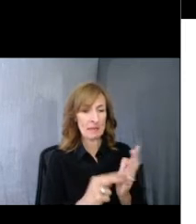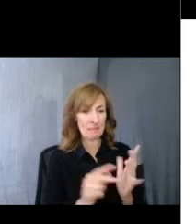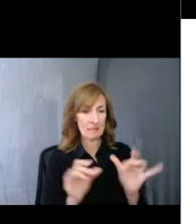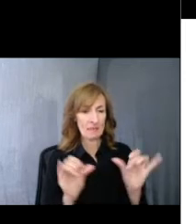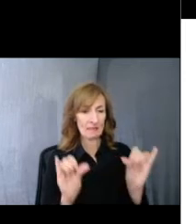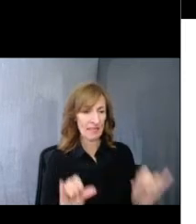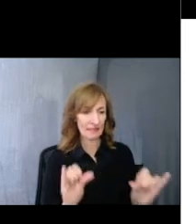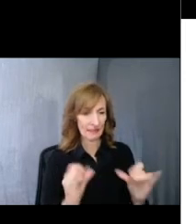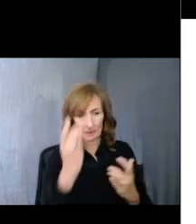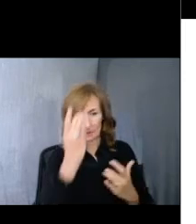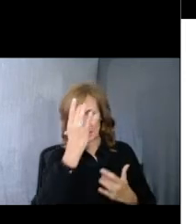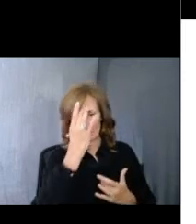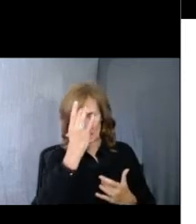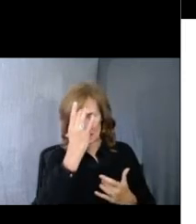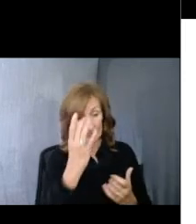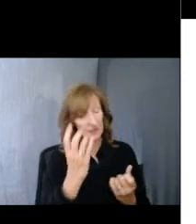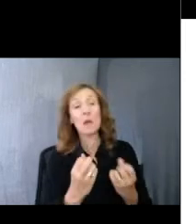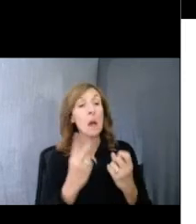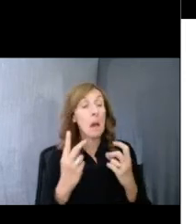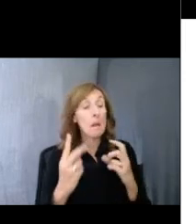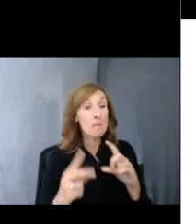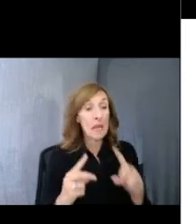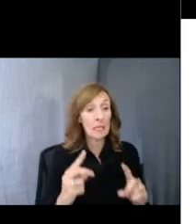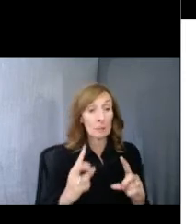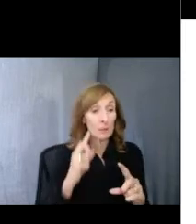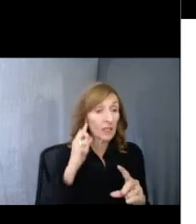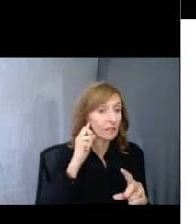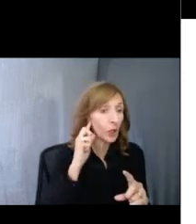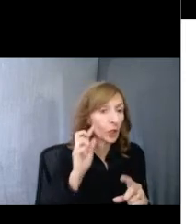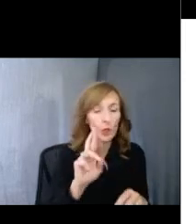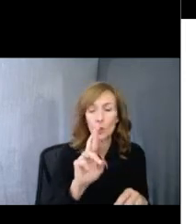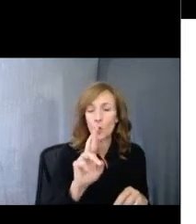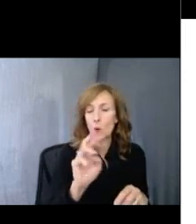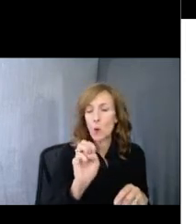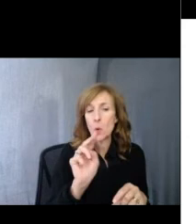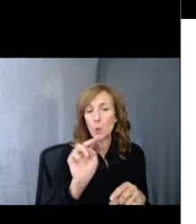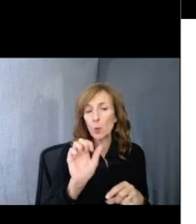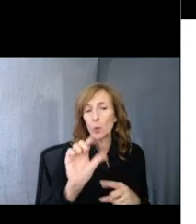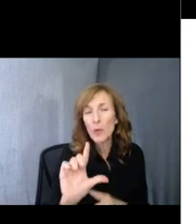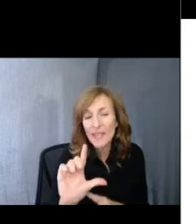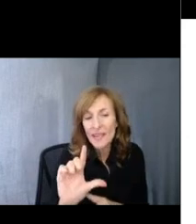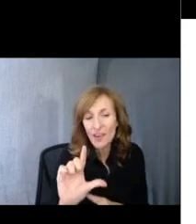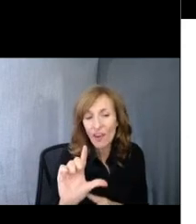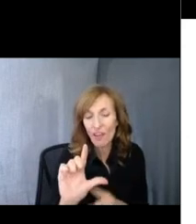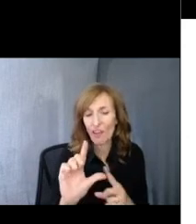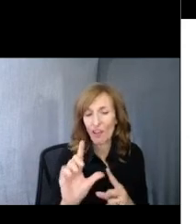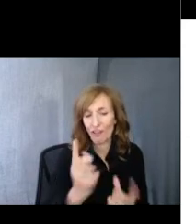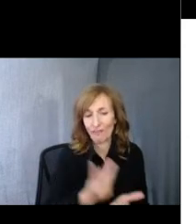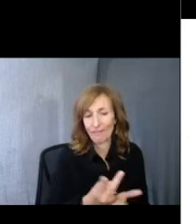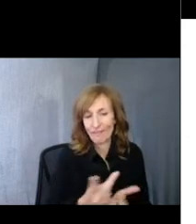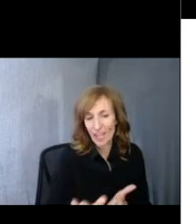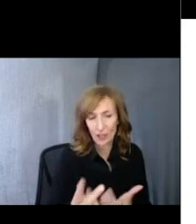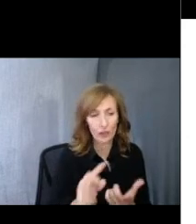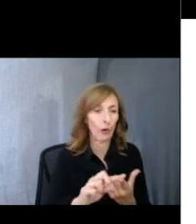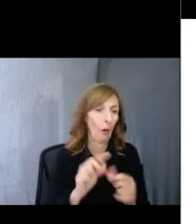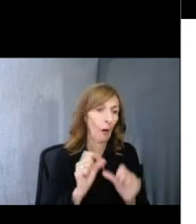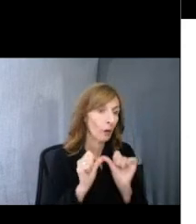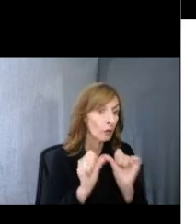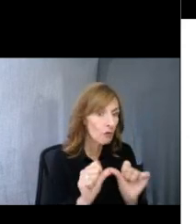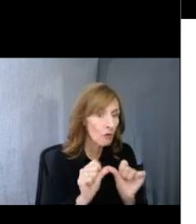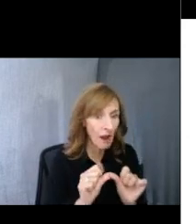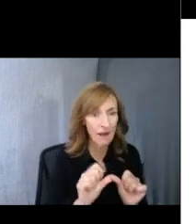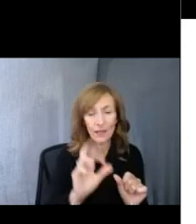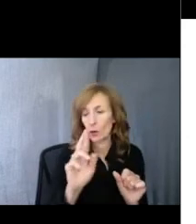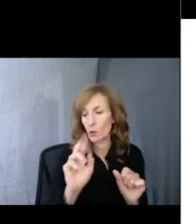may have heard that your cat was diagnosed with renal failure or chronic renal disease or chronic renal failure. And those were all terms